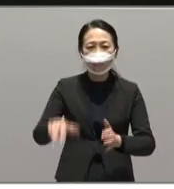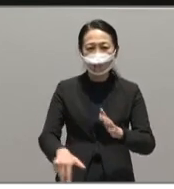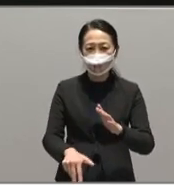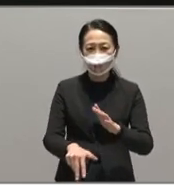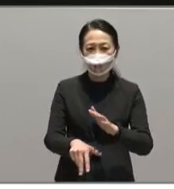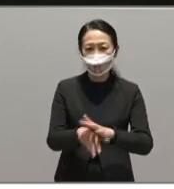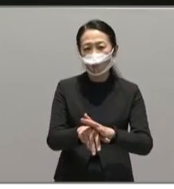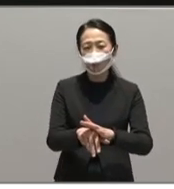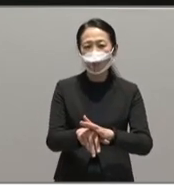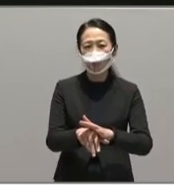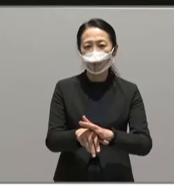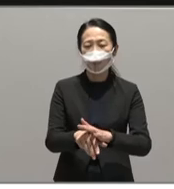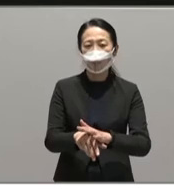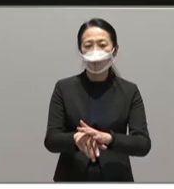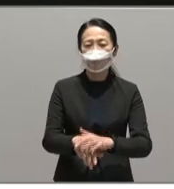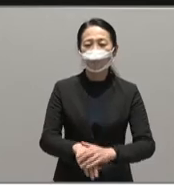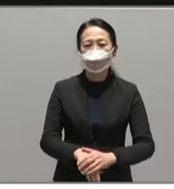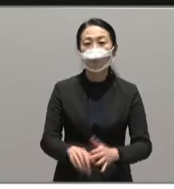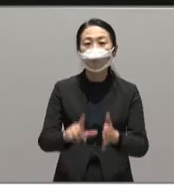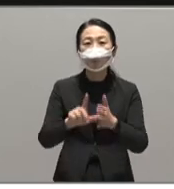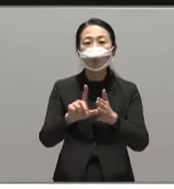one in two person have cancer, and we are all